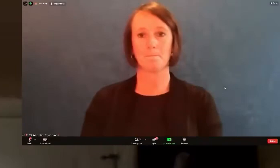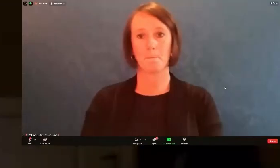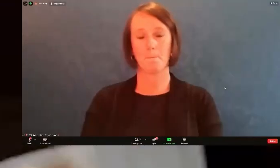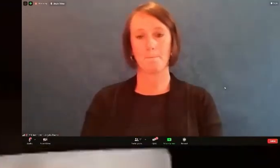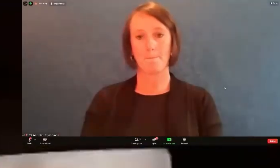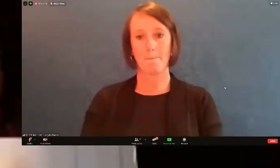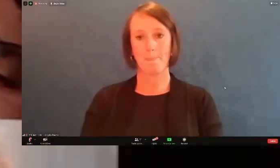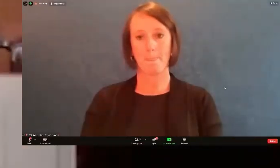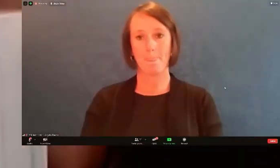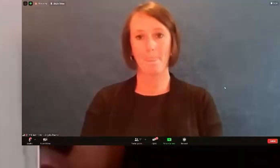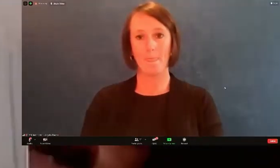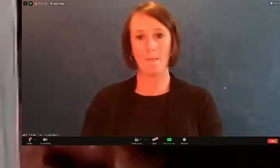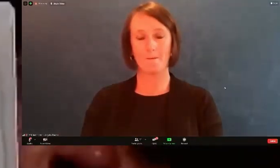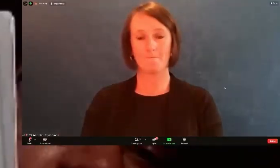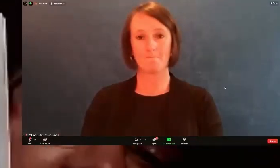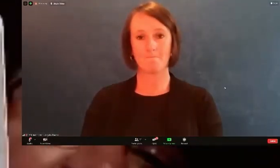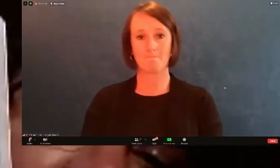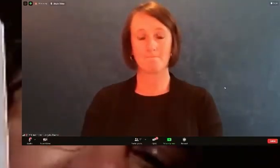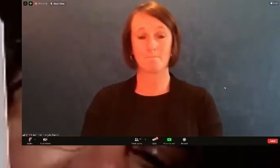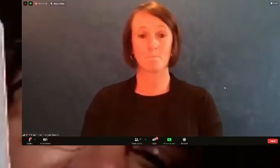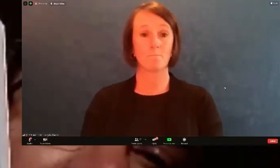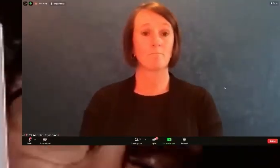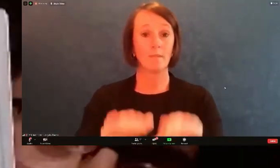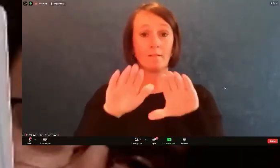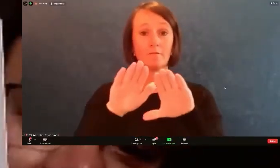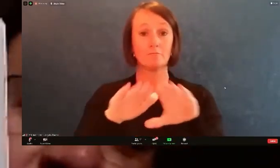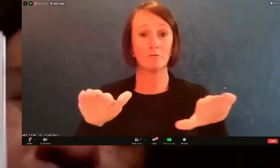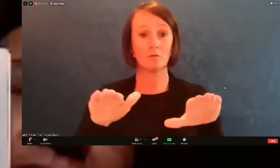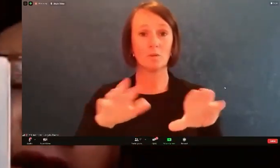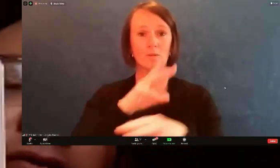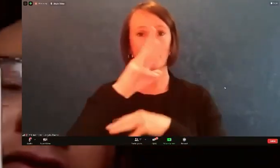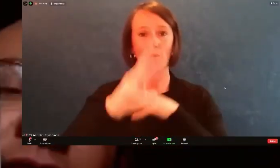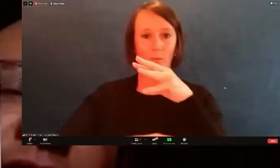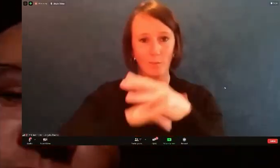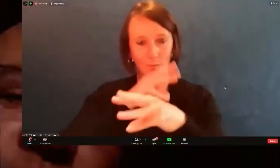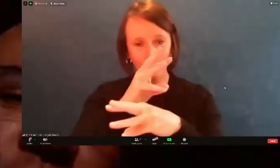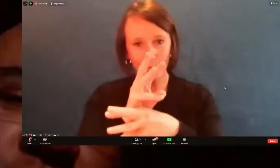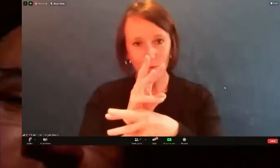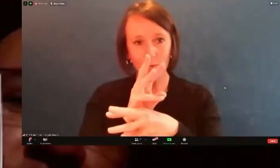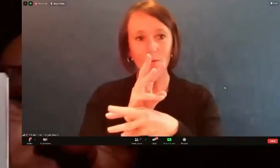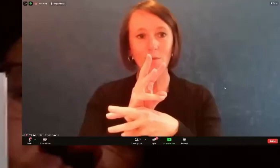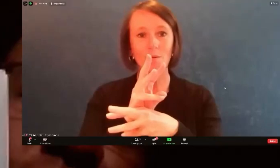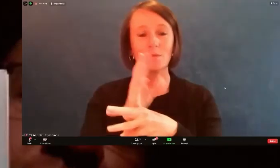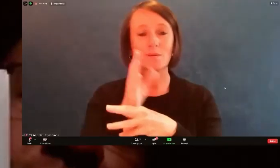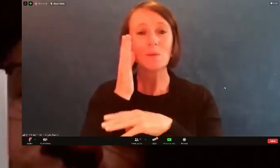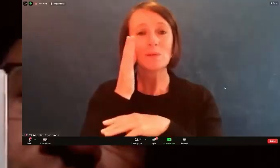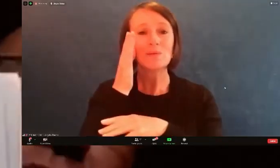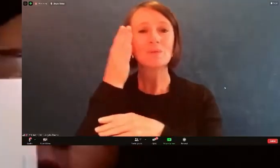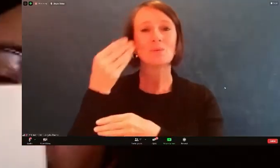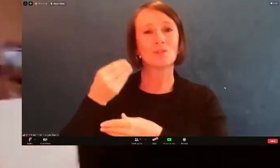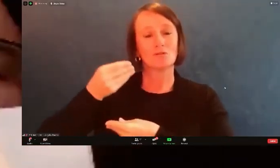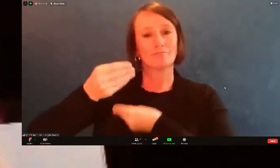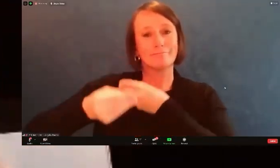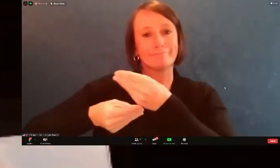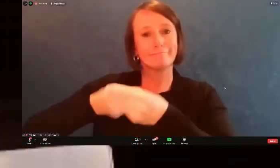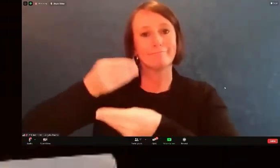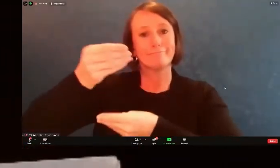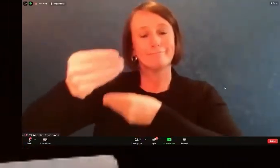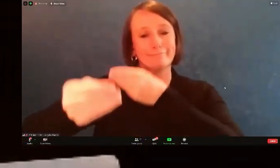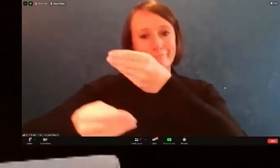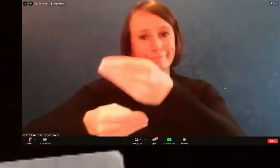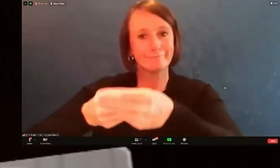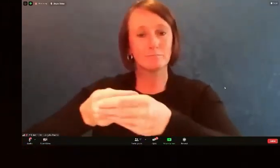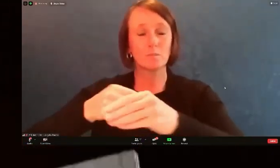You are a child of the universe, a caretaker for future generations. Walk